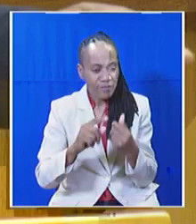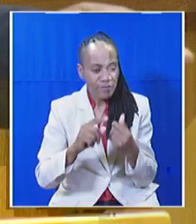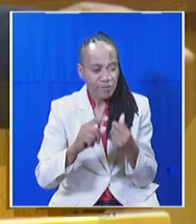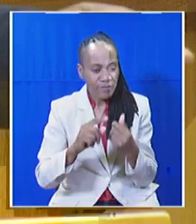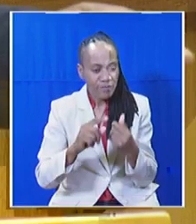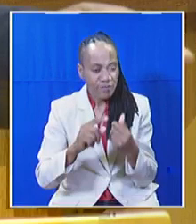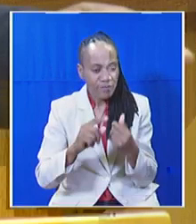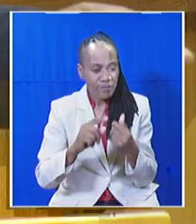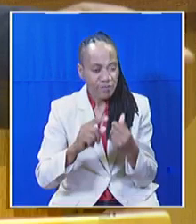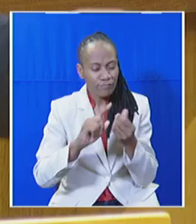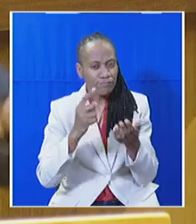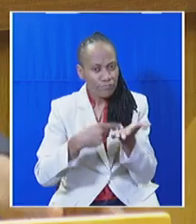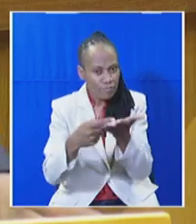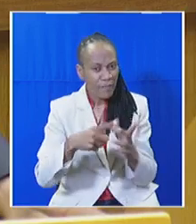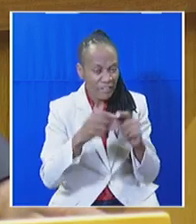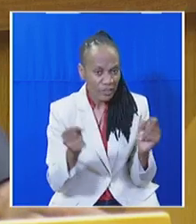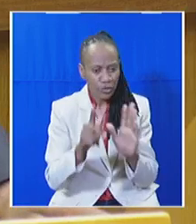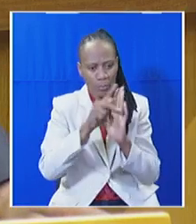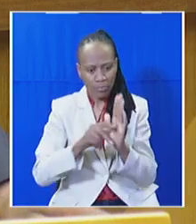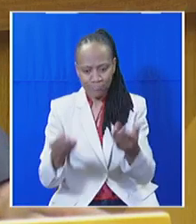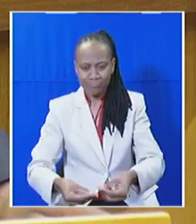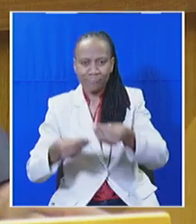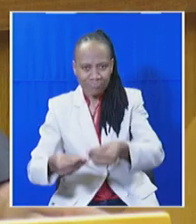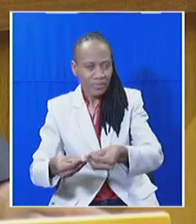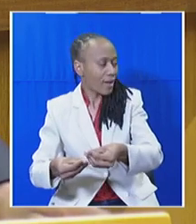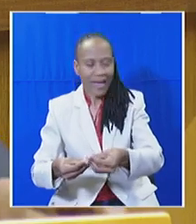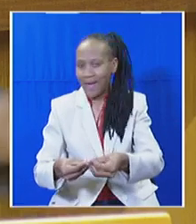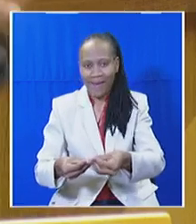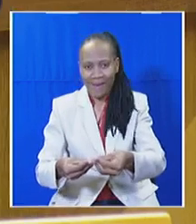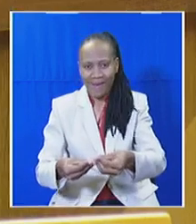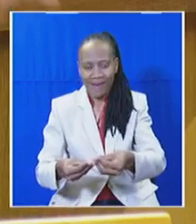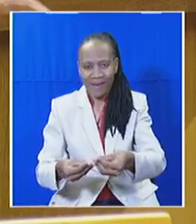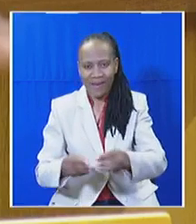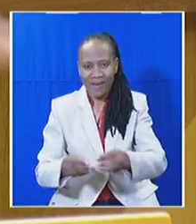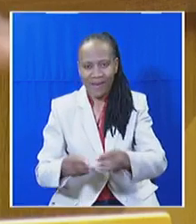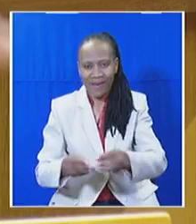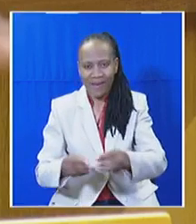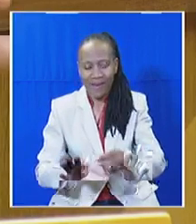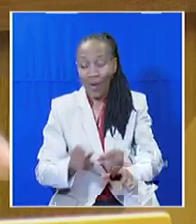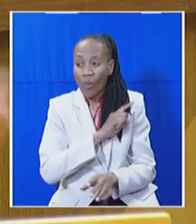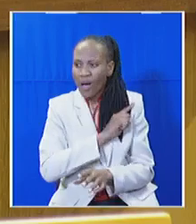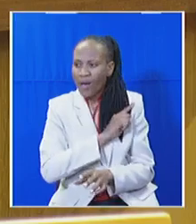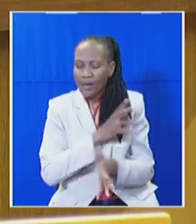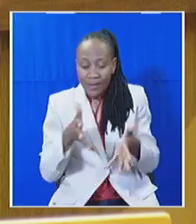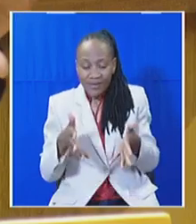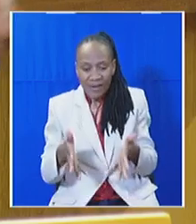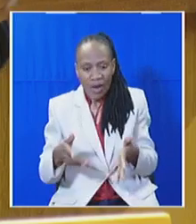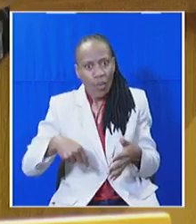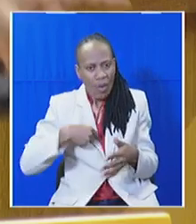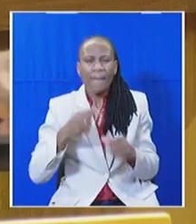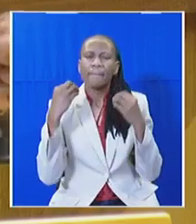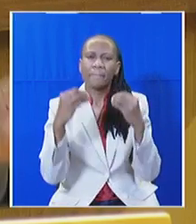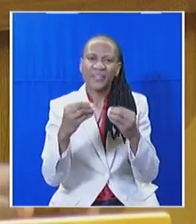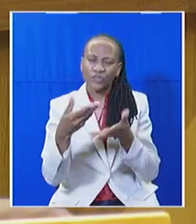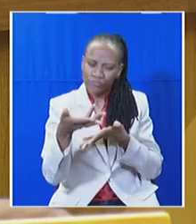that we can say here is policy that is now taken, because right dealing with these issues and